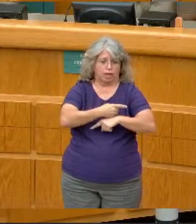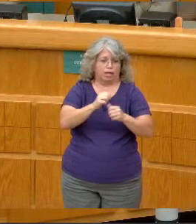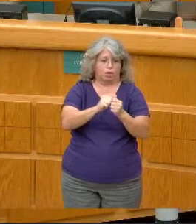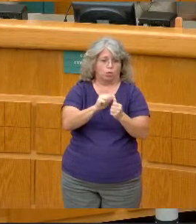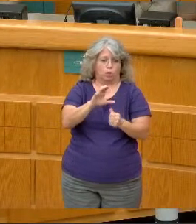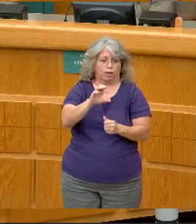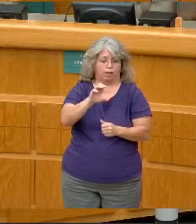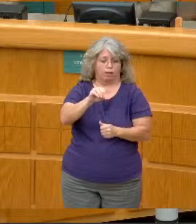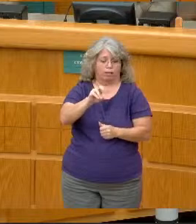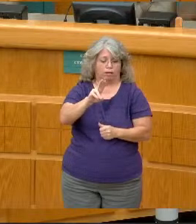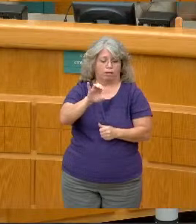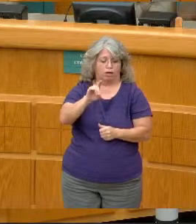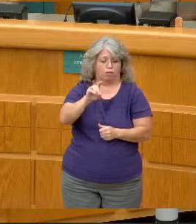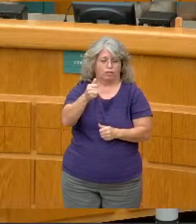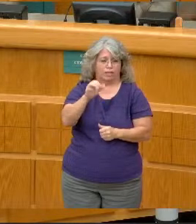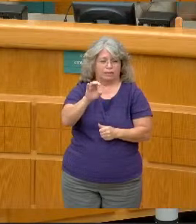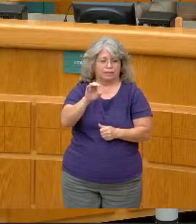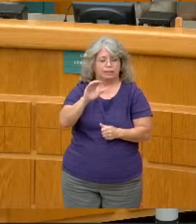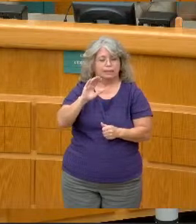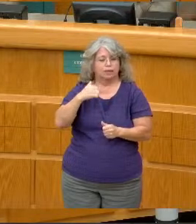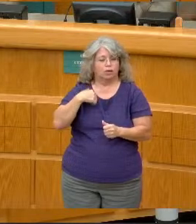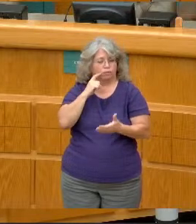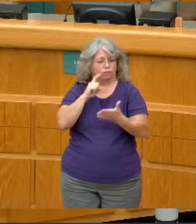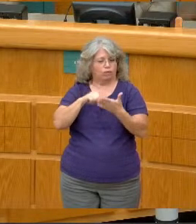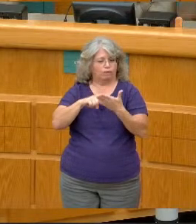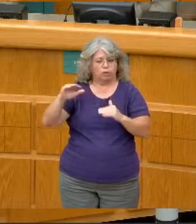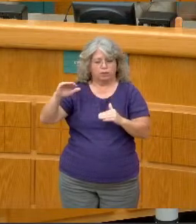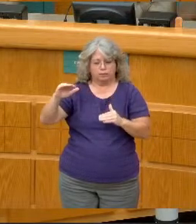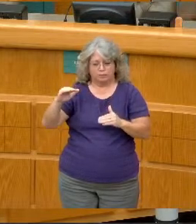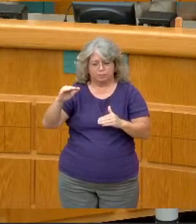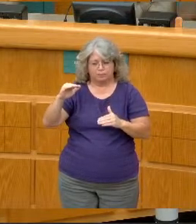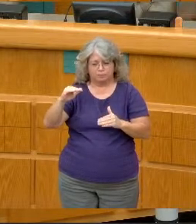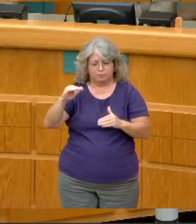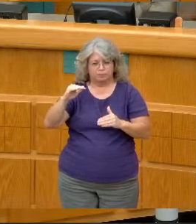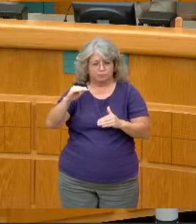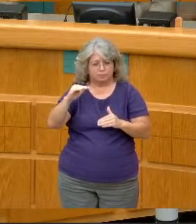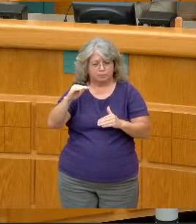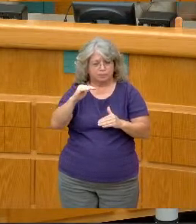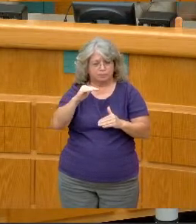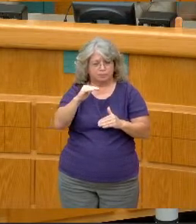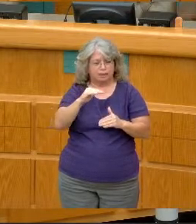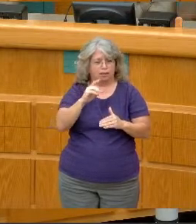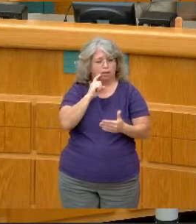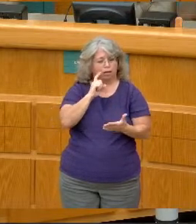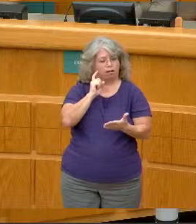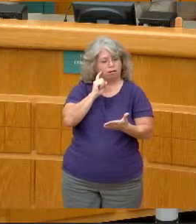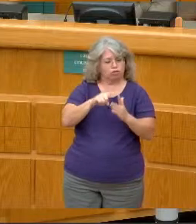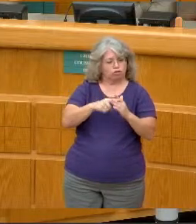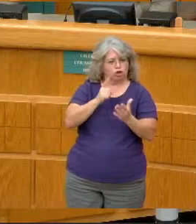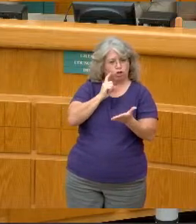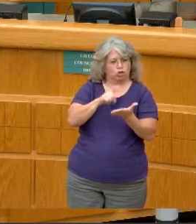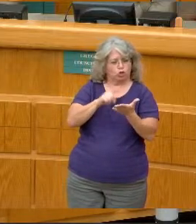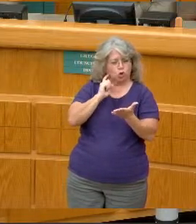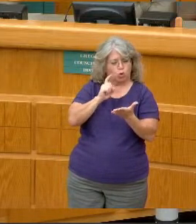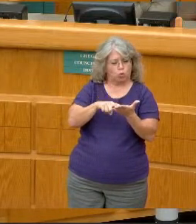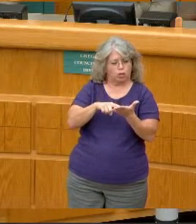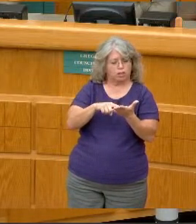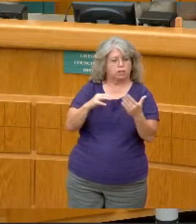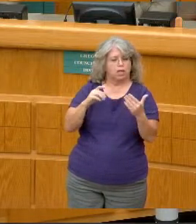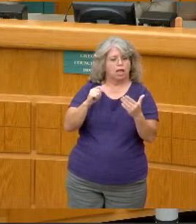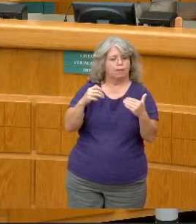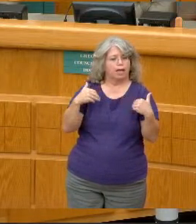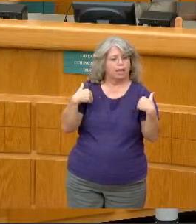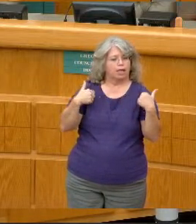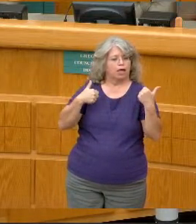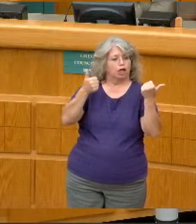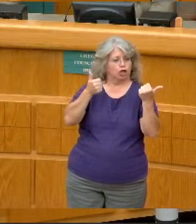still hospitalized with COVID-19. So it continues to stay at a plateau that we're continuing to watch. We are seeing a